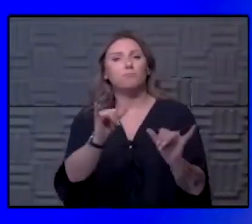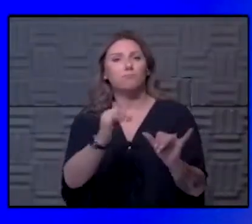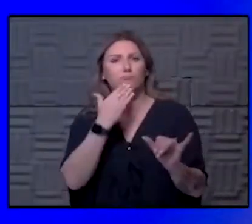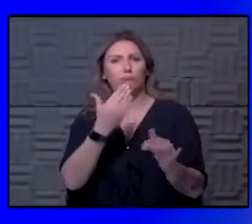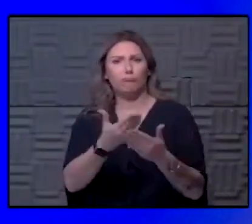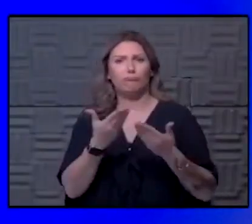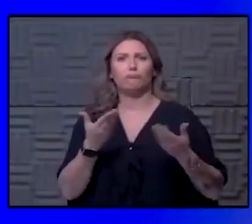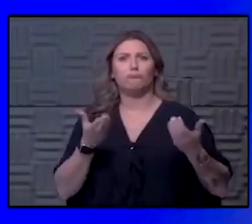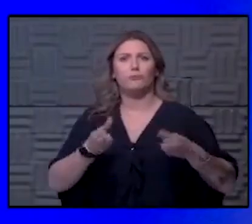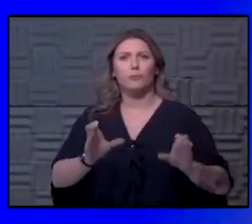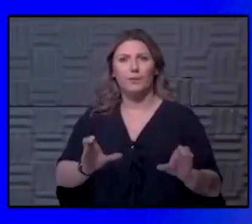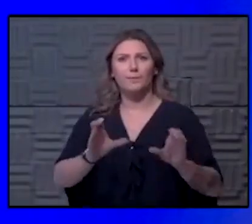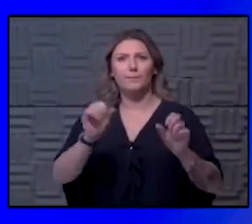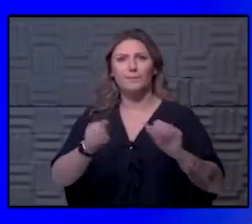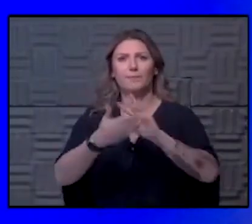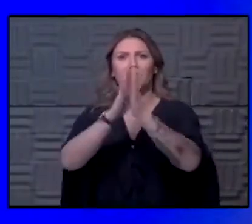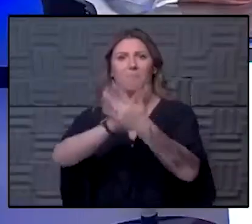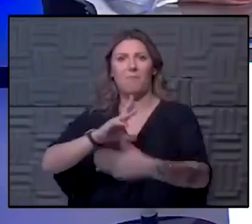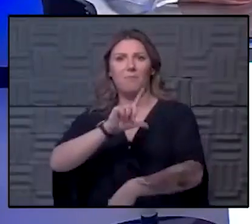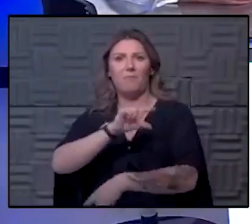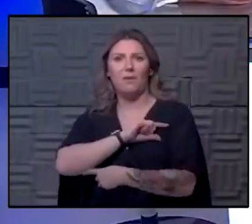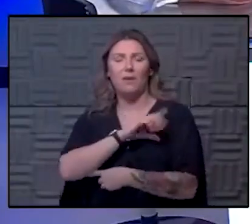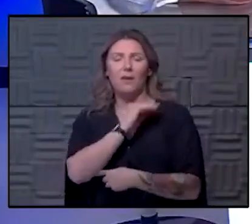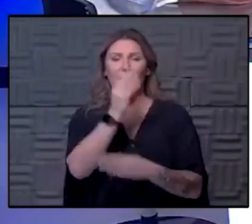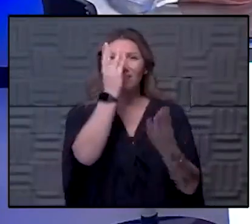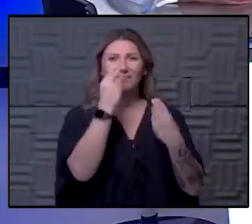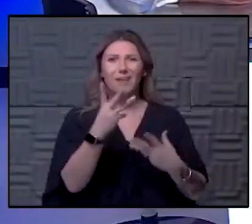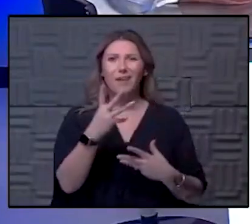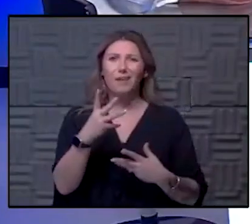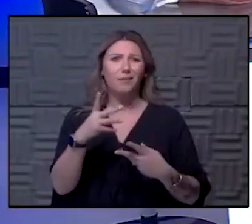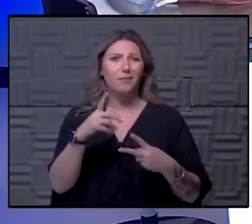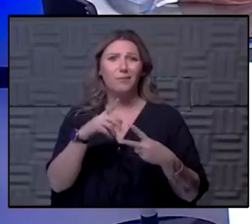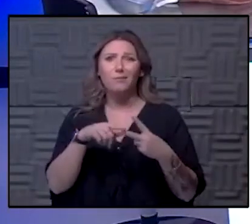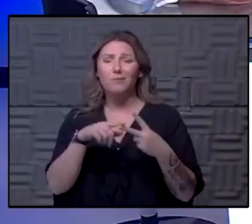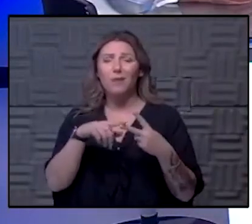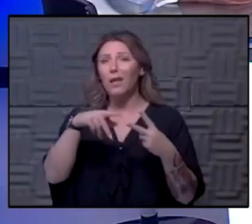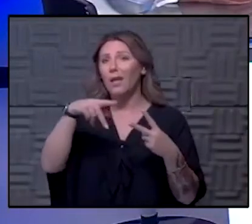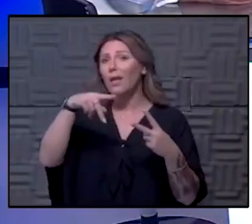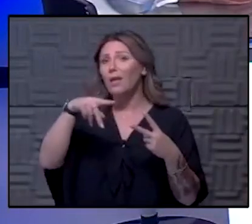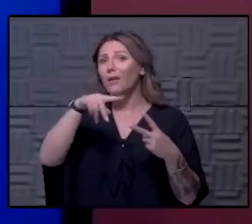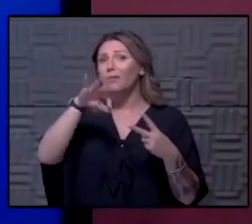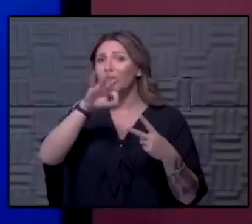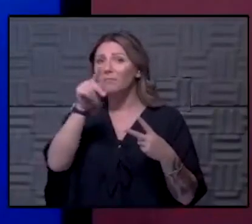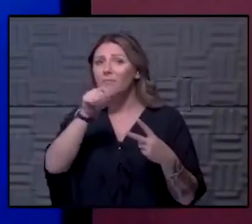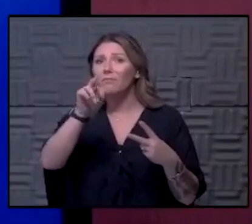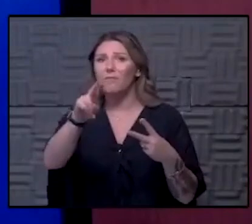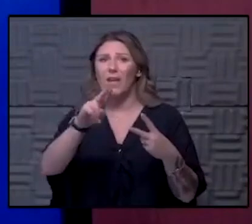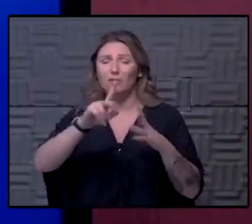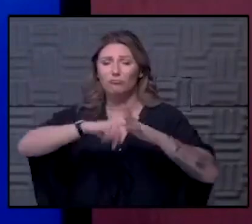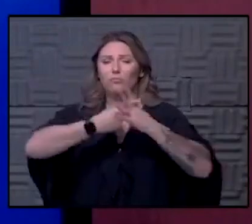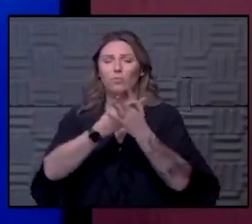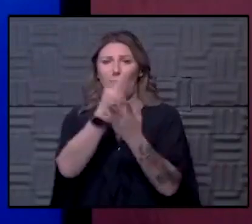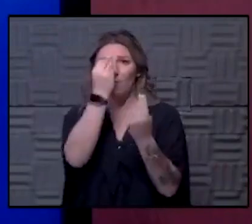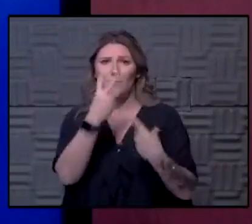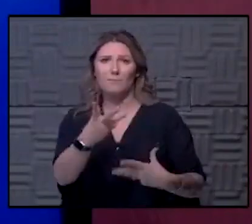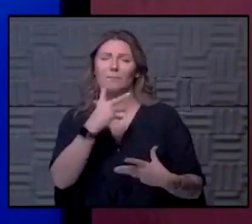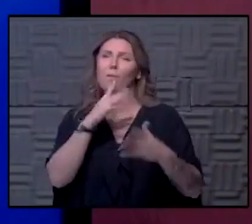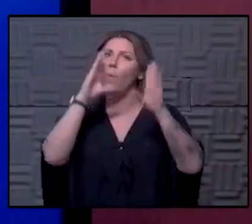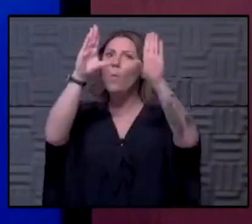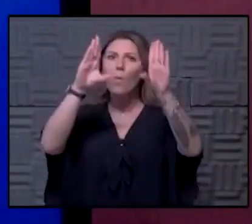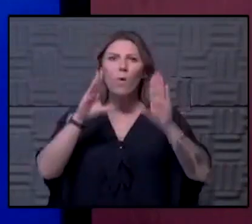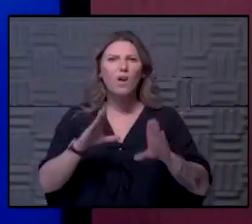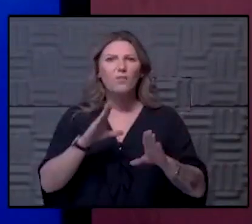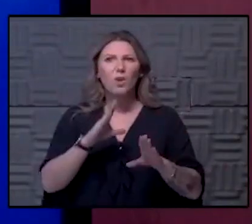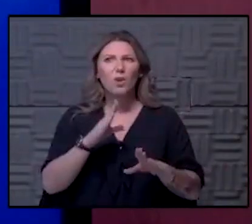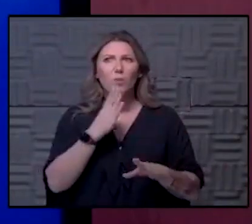she'll be eligible. Yeah. And I think the data is going to show, because Pfizer's already said preliminary data has shown great effect Yeah. in those under, Yeah. what